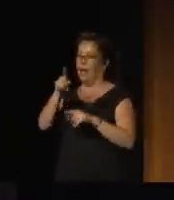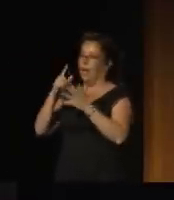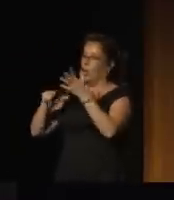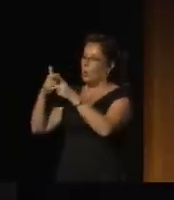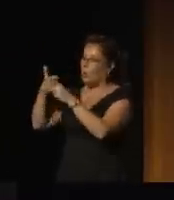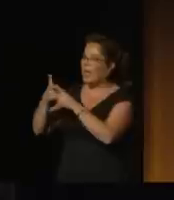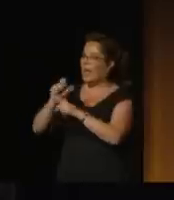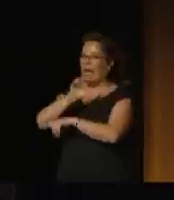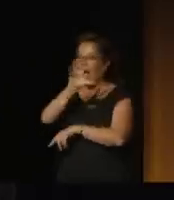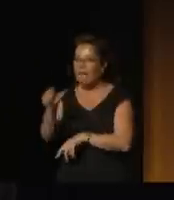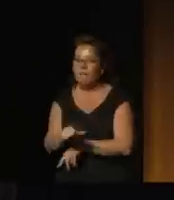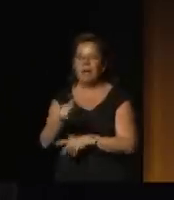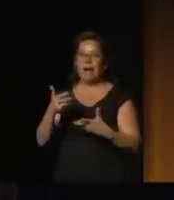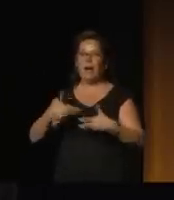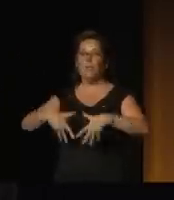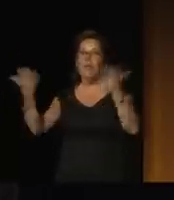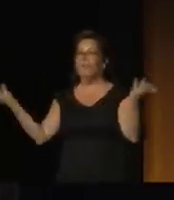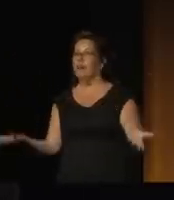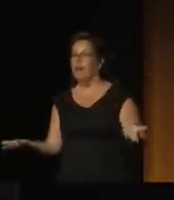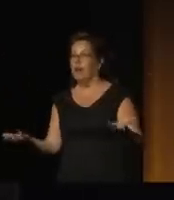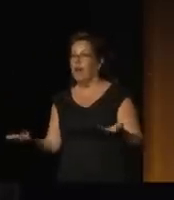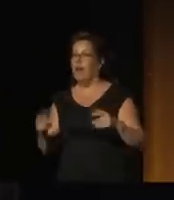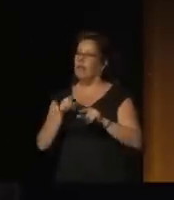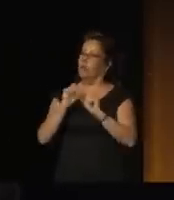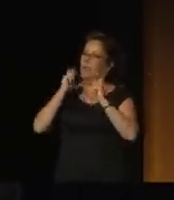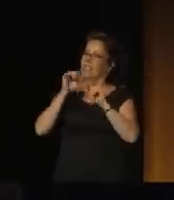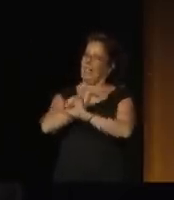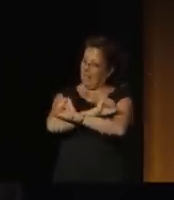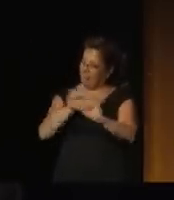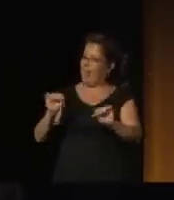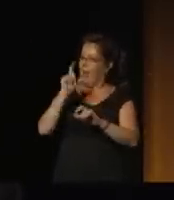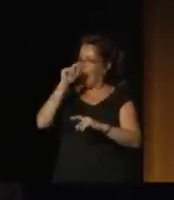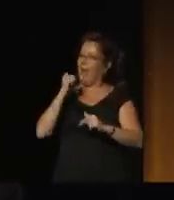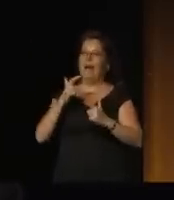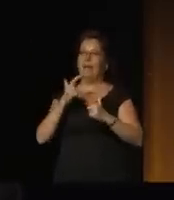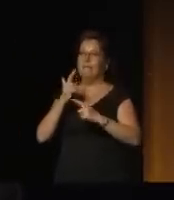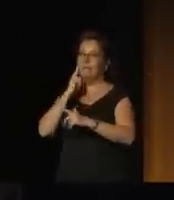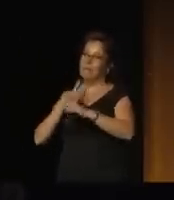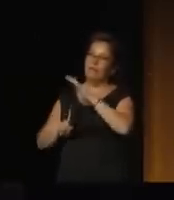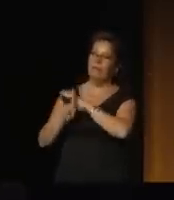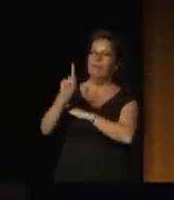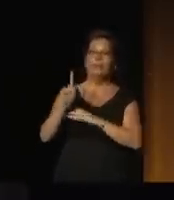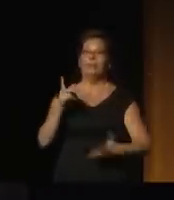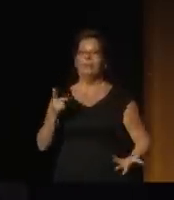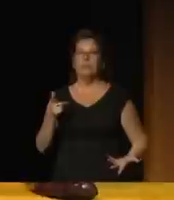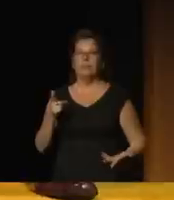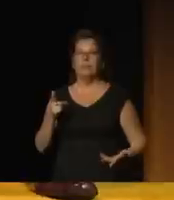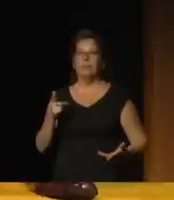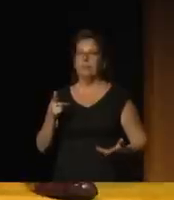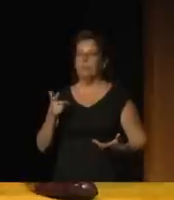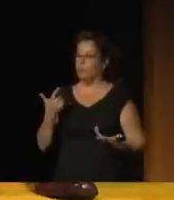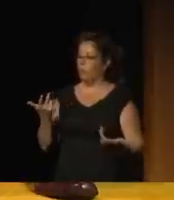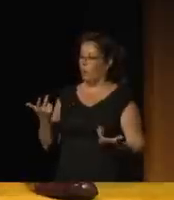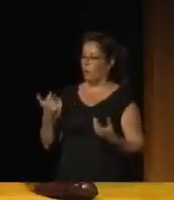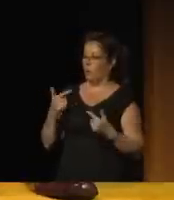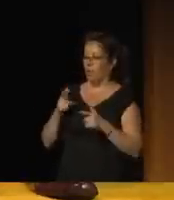and India and everywhere else to understand that they have a voice too, and that they can do exactly what you did. It takes a spark to get a